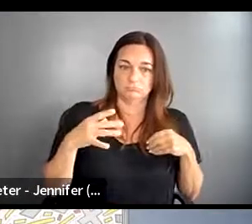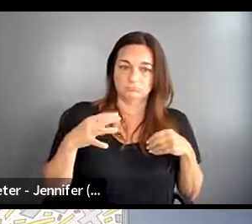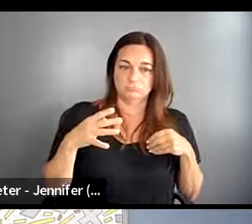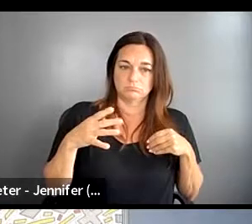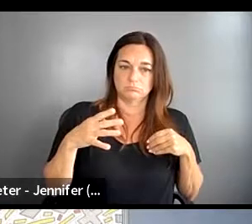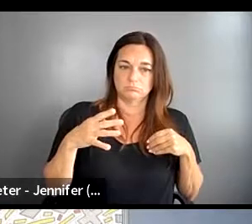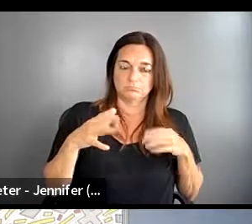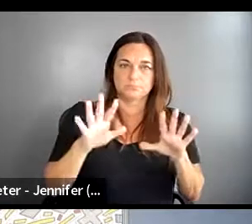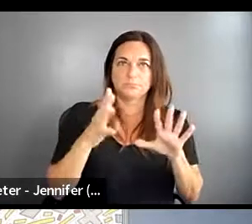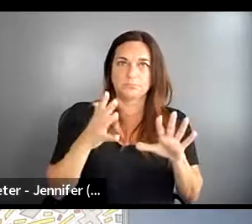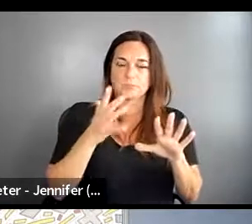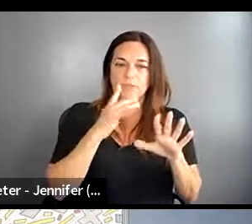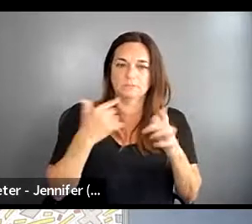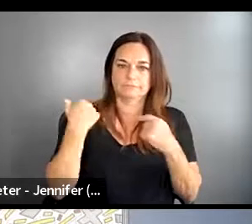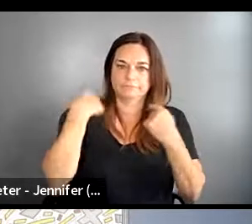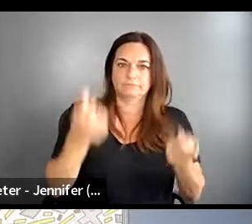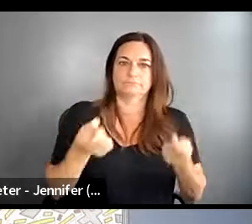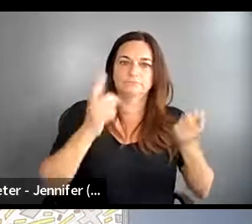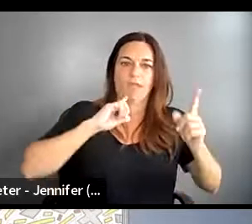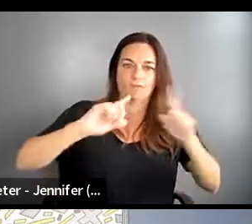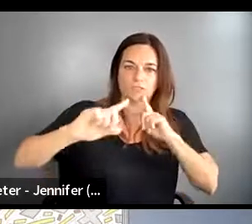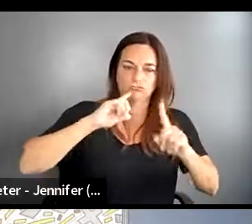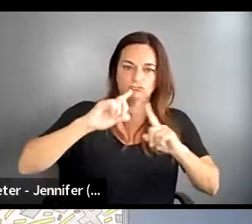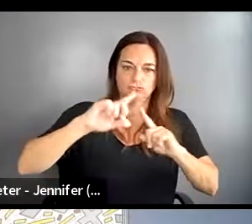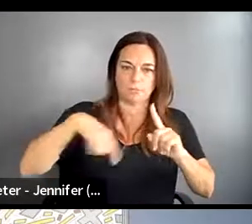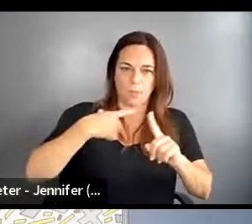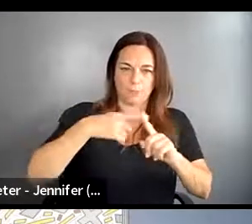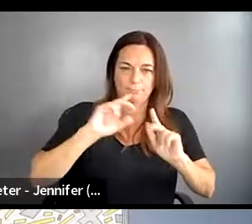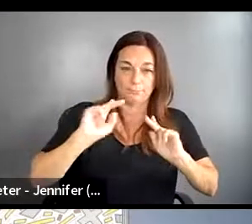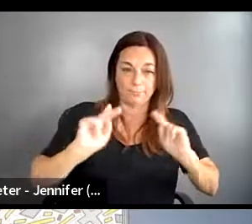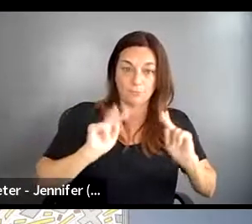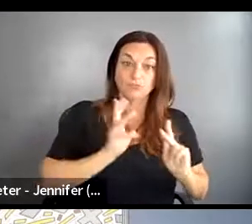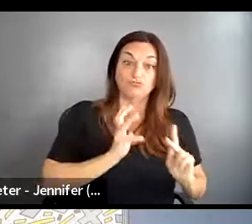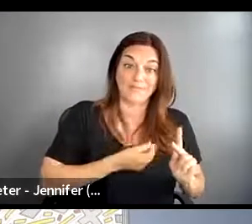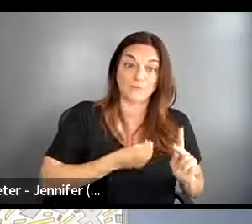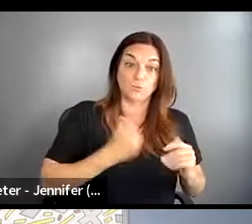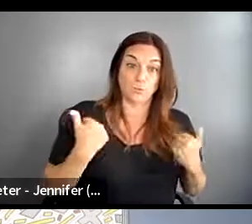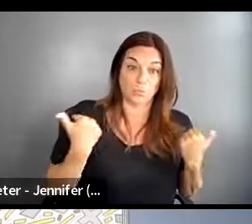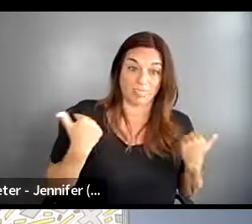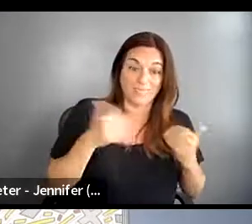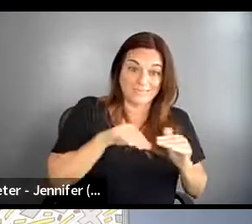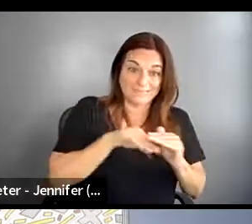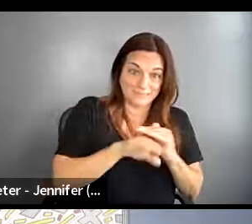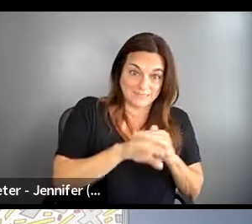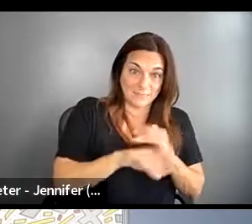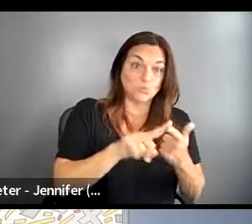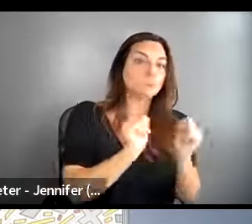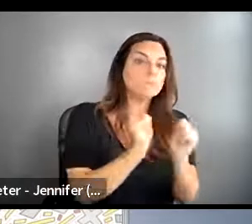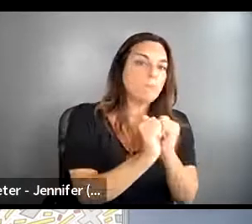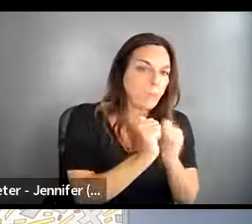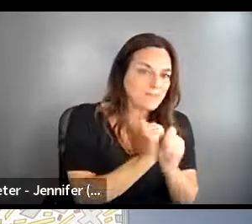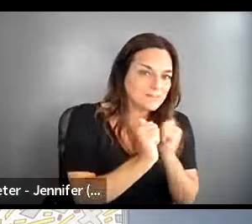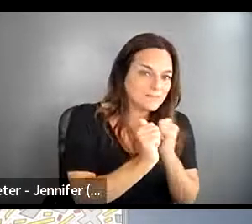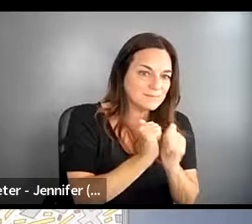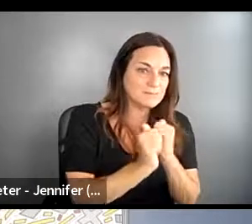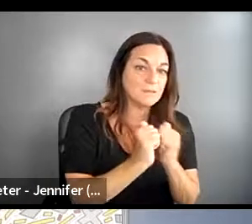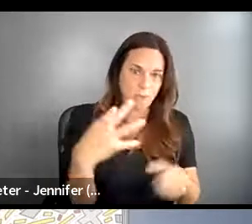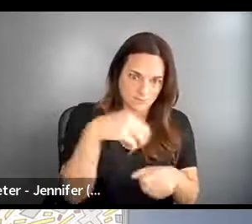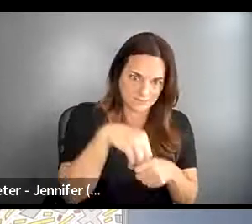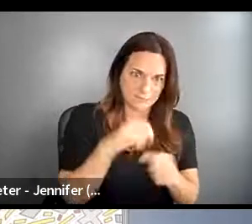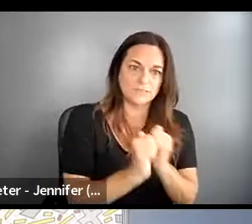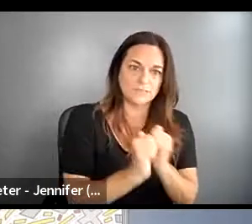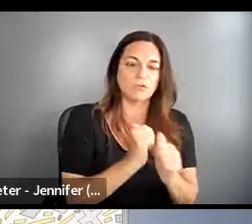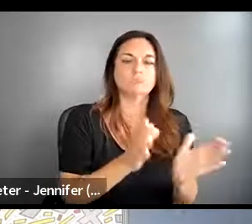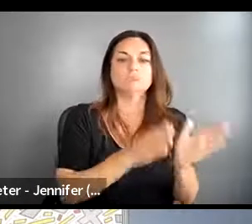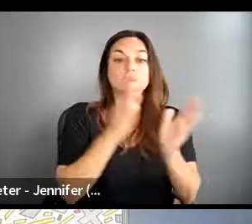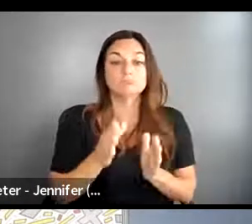have been conversations around trans youth's accessibility to sports and participating in sports. There have